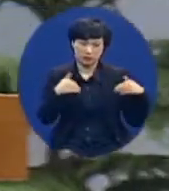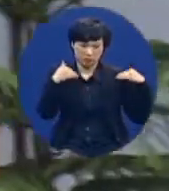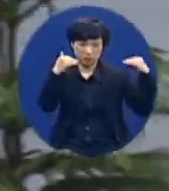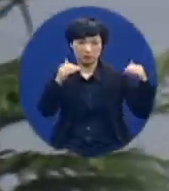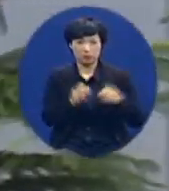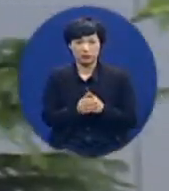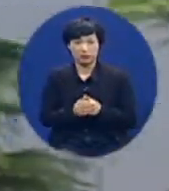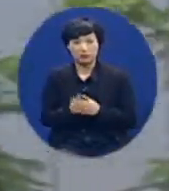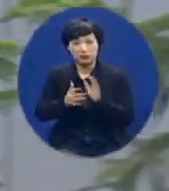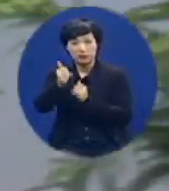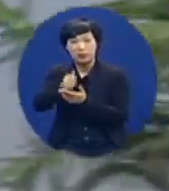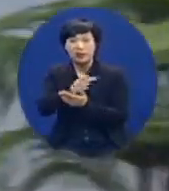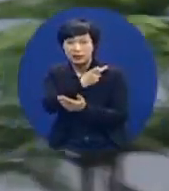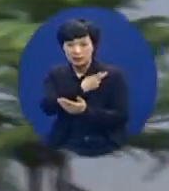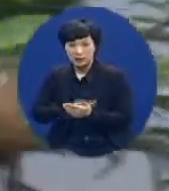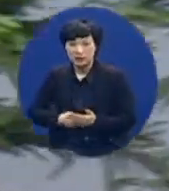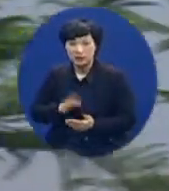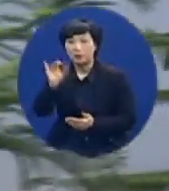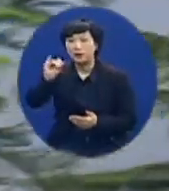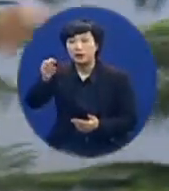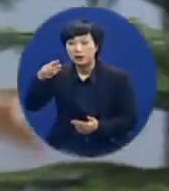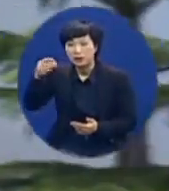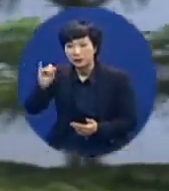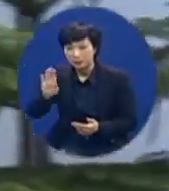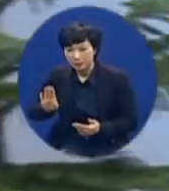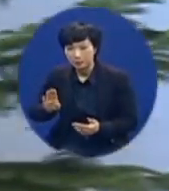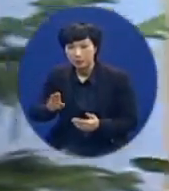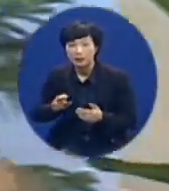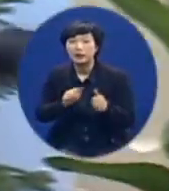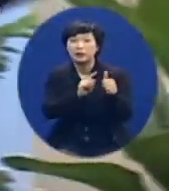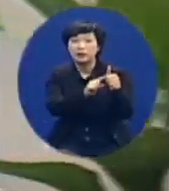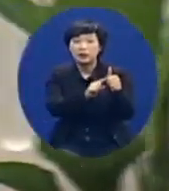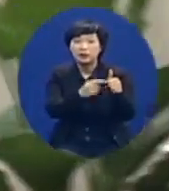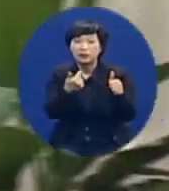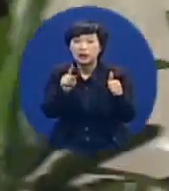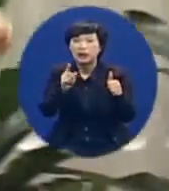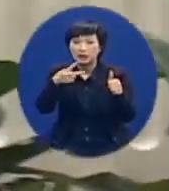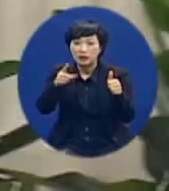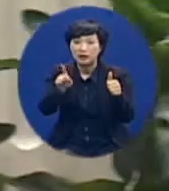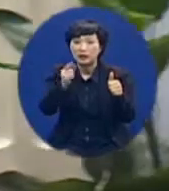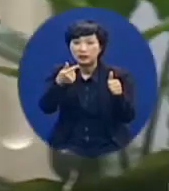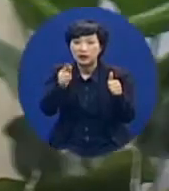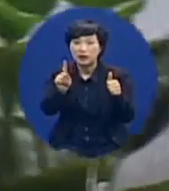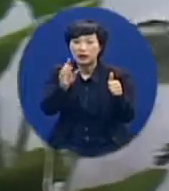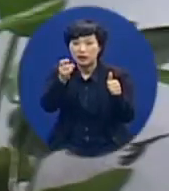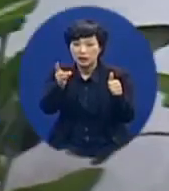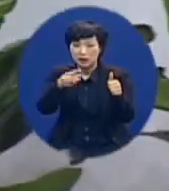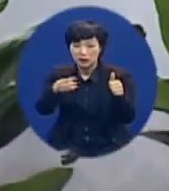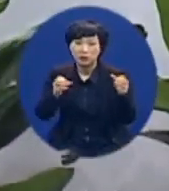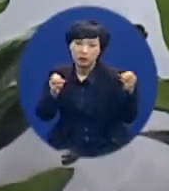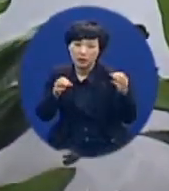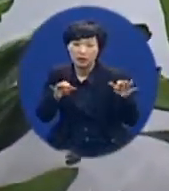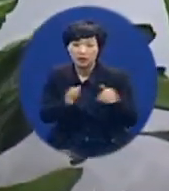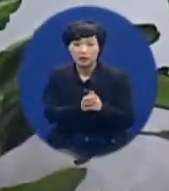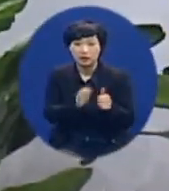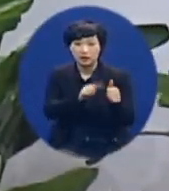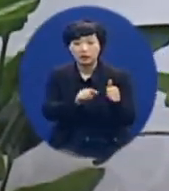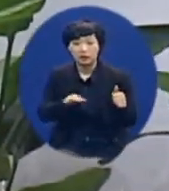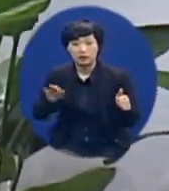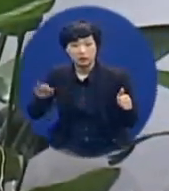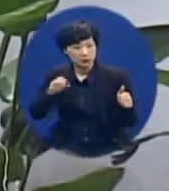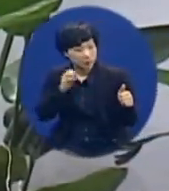found Nathanael and told him, We have found the Son of God. Where did you meet